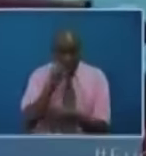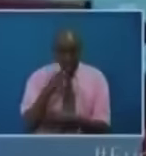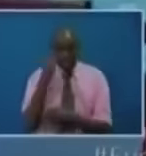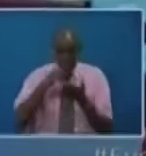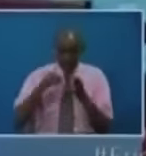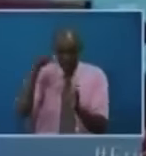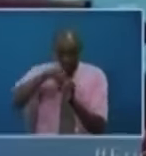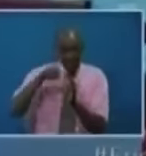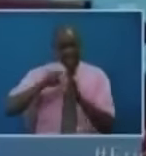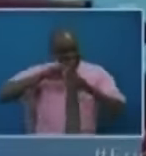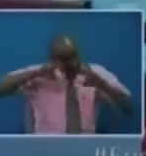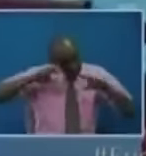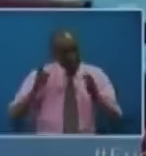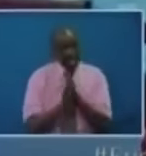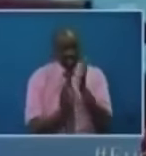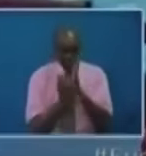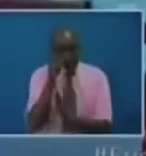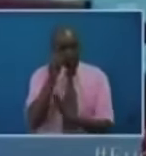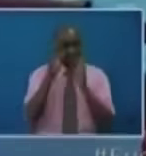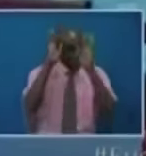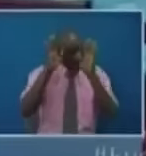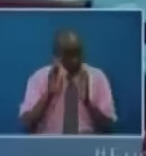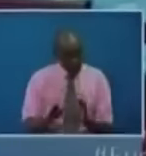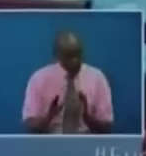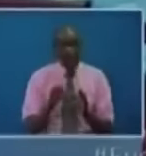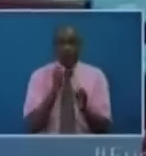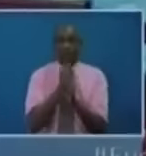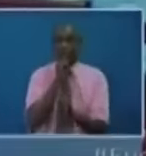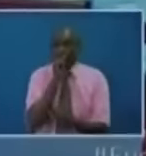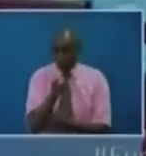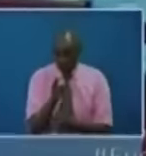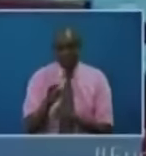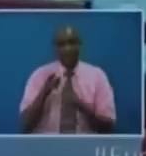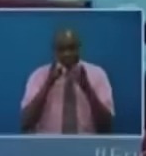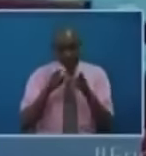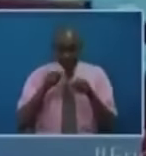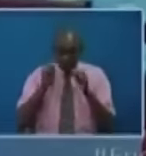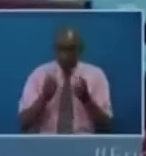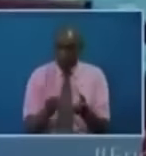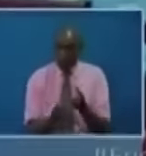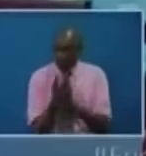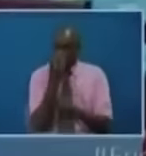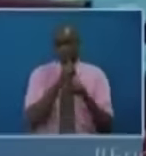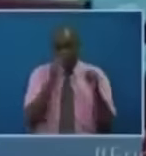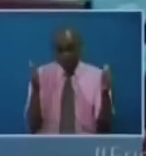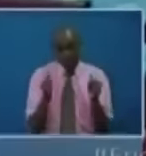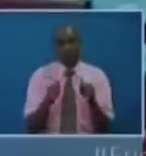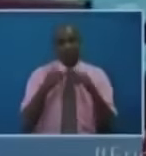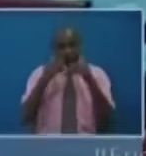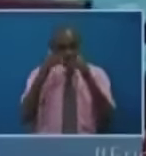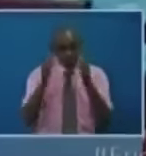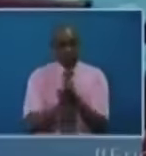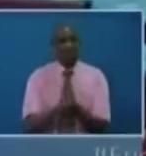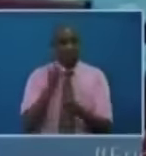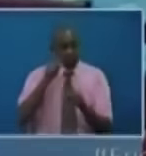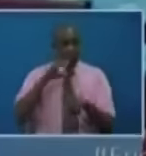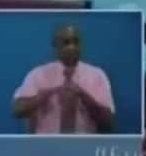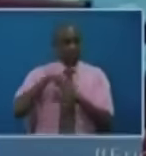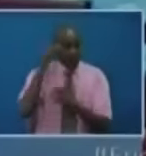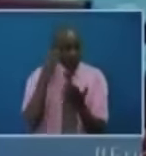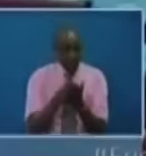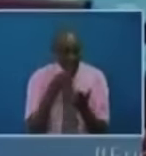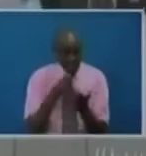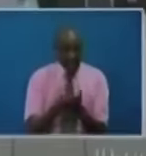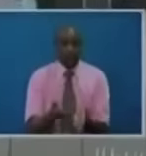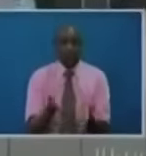investments in research and development are essential to ensure consistent and equitable growth that translates into higher incomes and